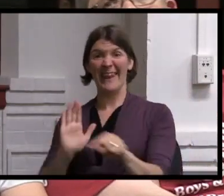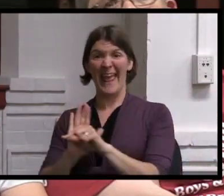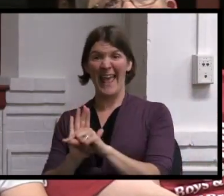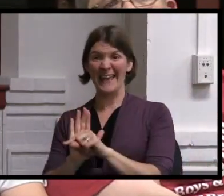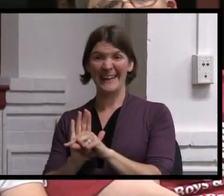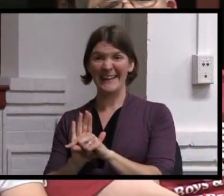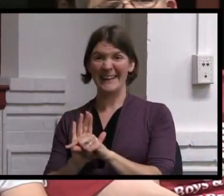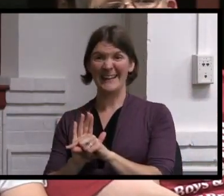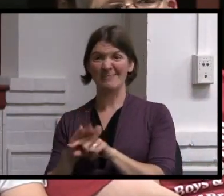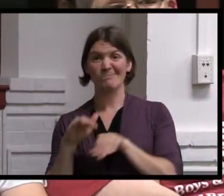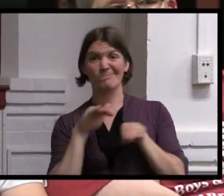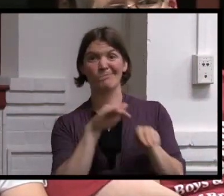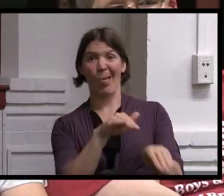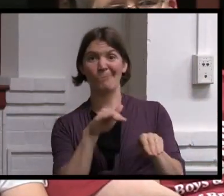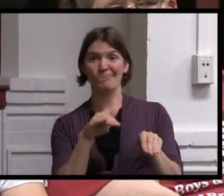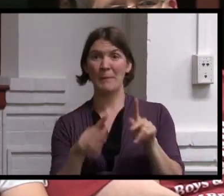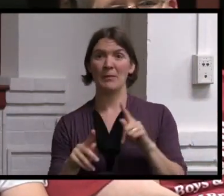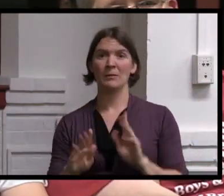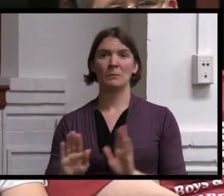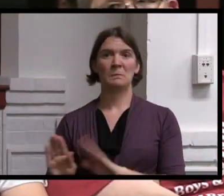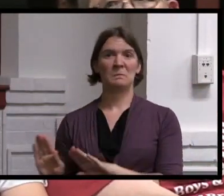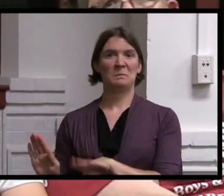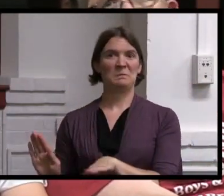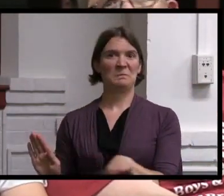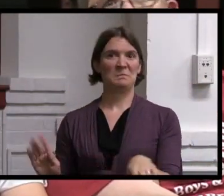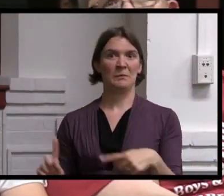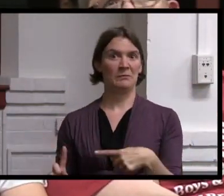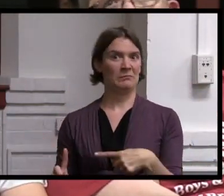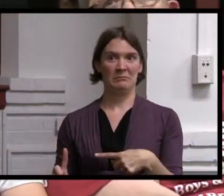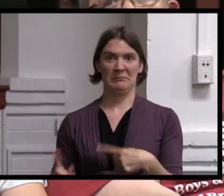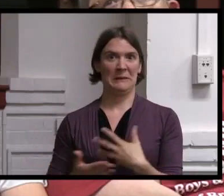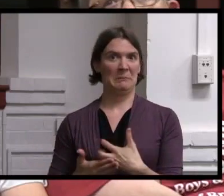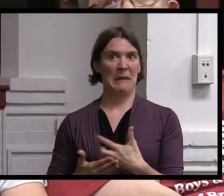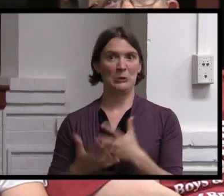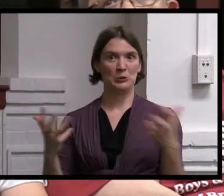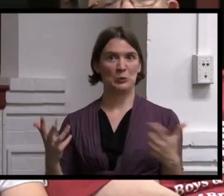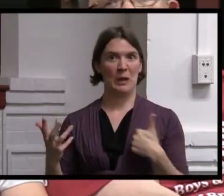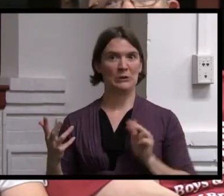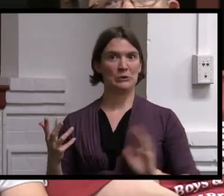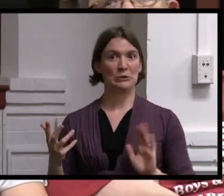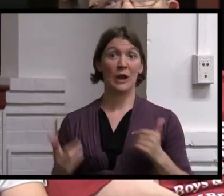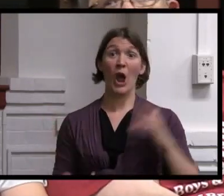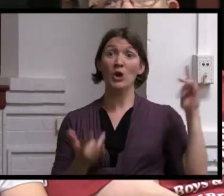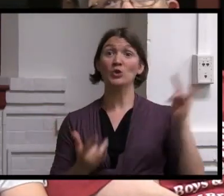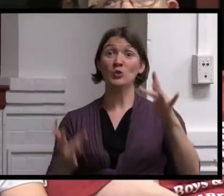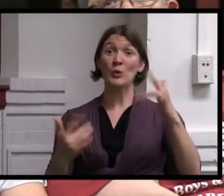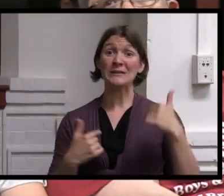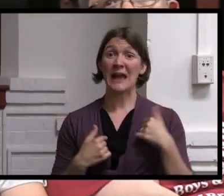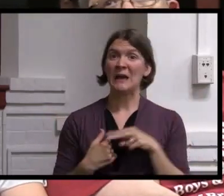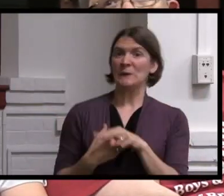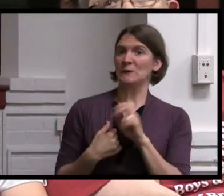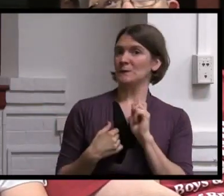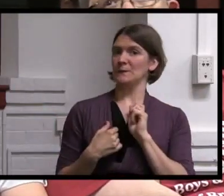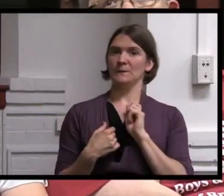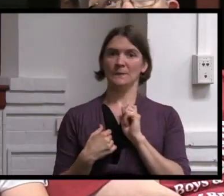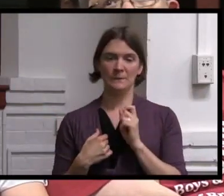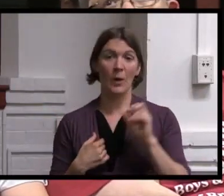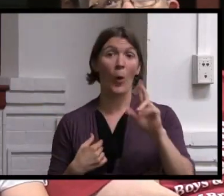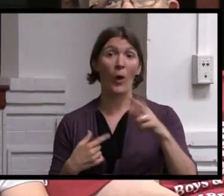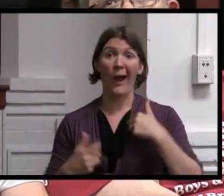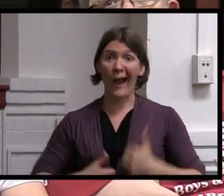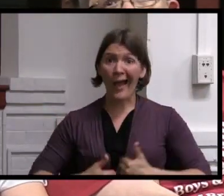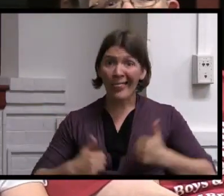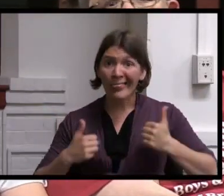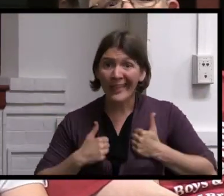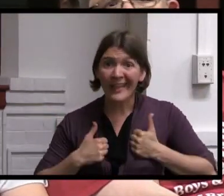can't overcome word of mouth. And so when you're a tourist coming to town, or you're a